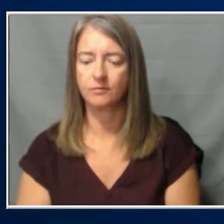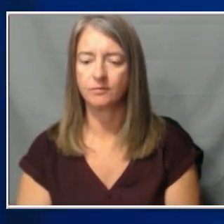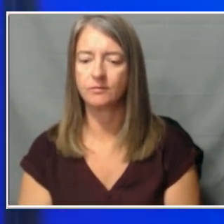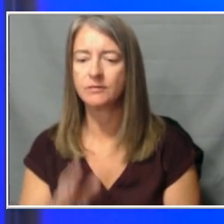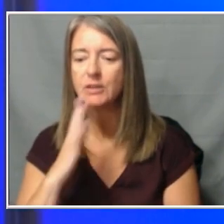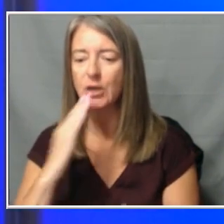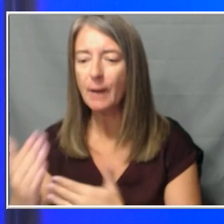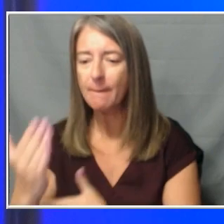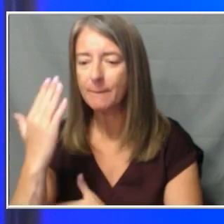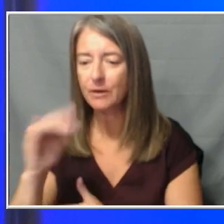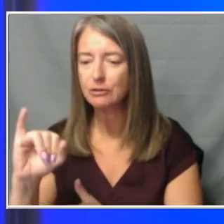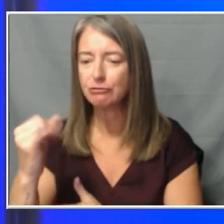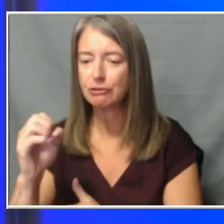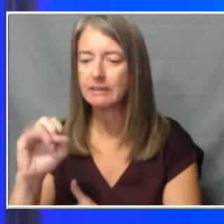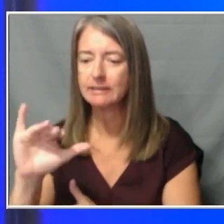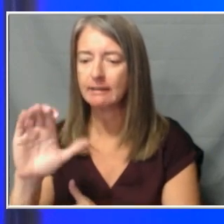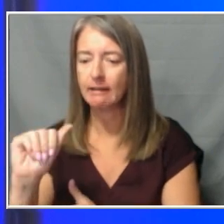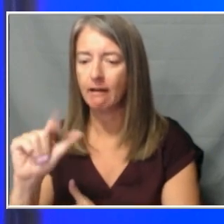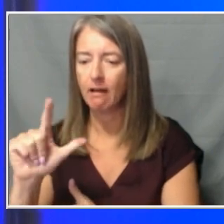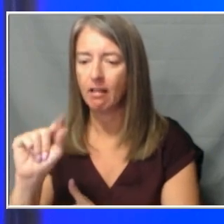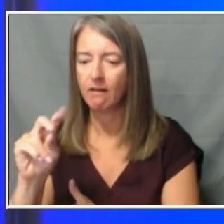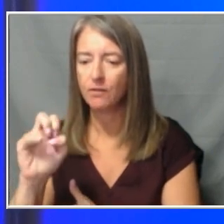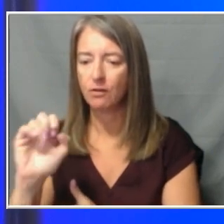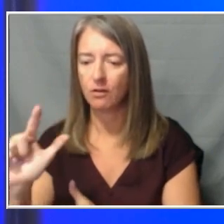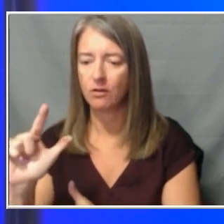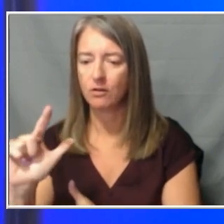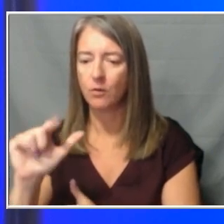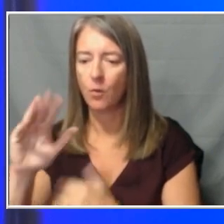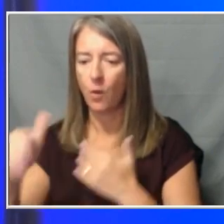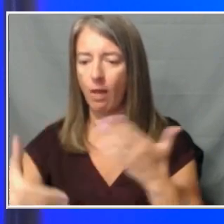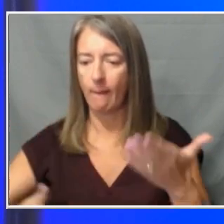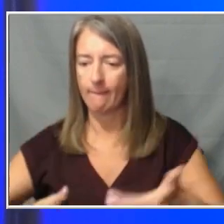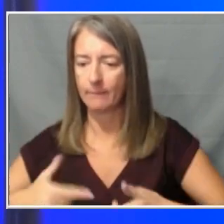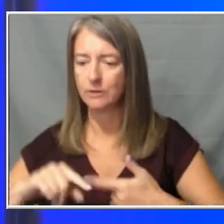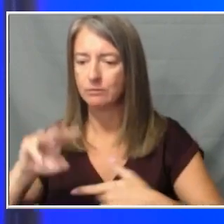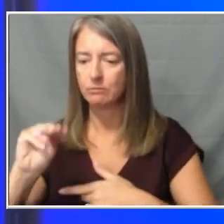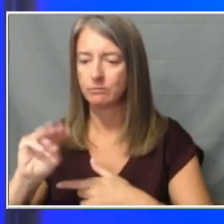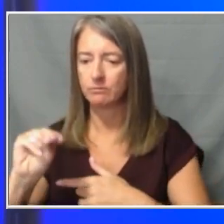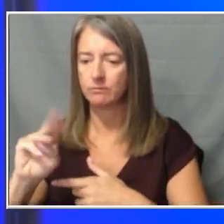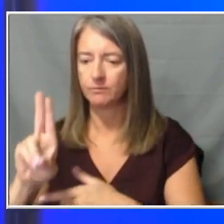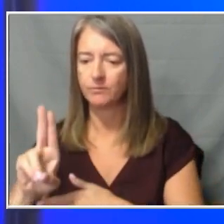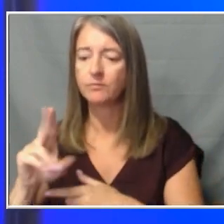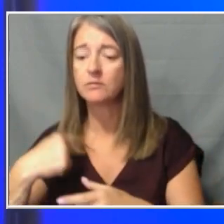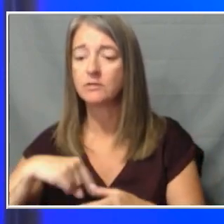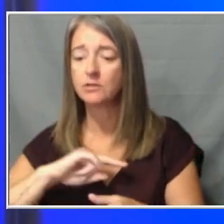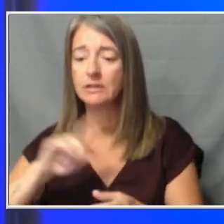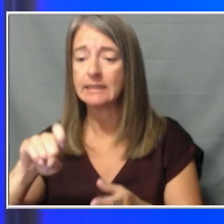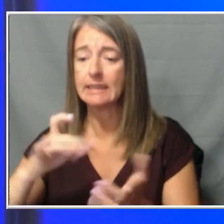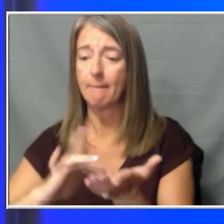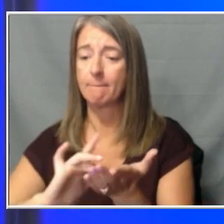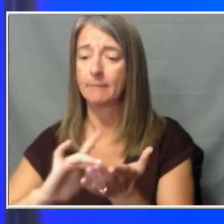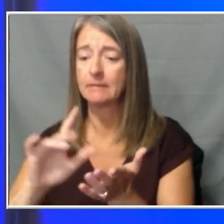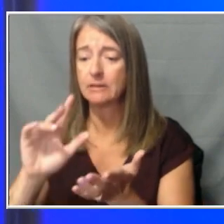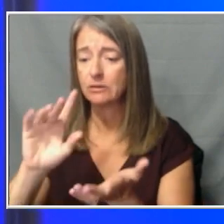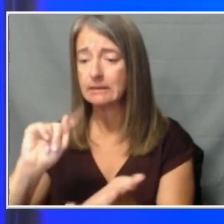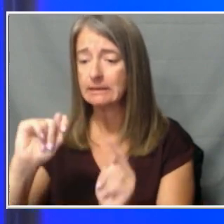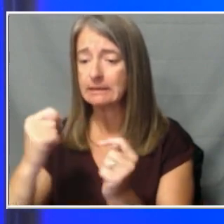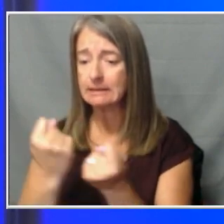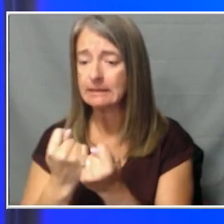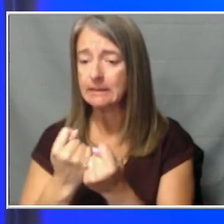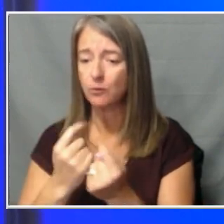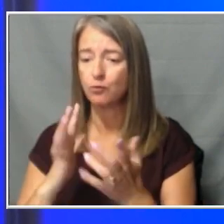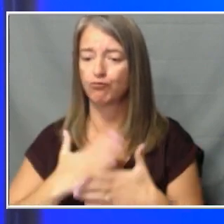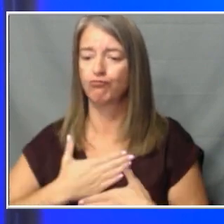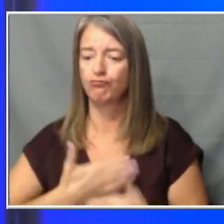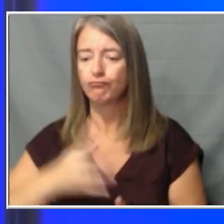Good morning, I'm Jessica Lovell, and welcome to the Morning Medical Update. Sydney Joorabchi needed a medical team willing to get creative with